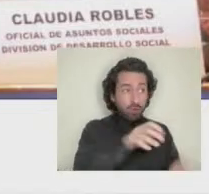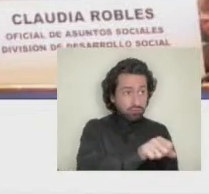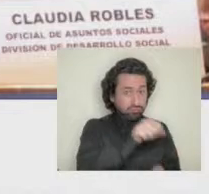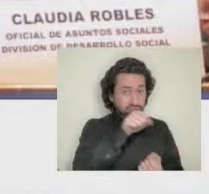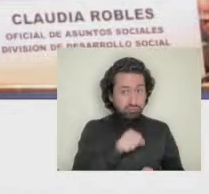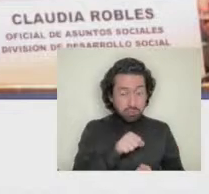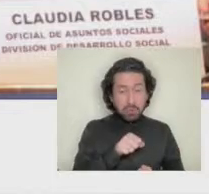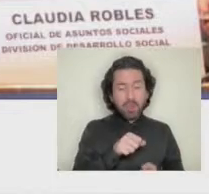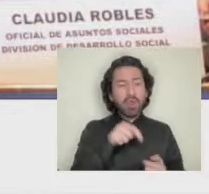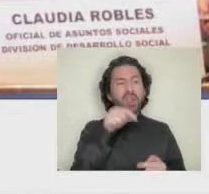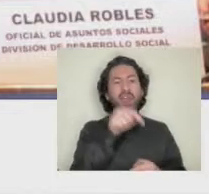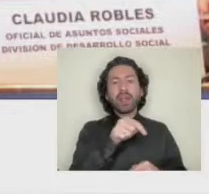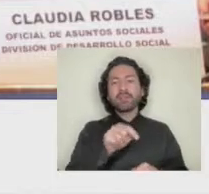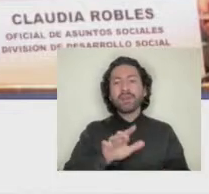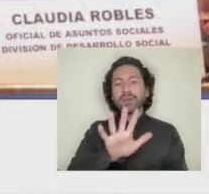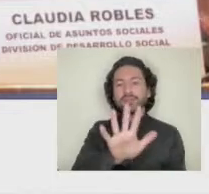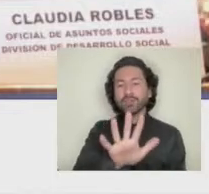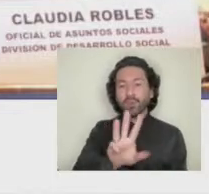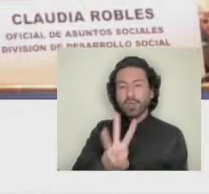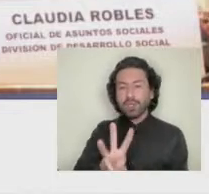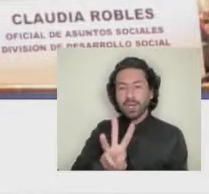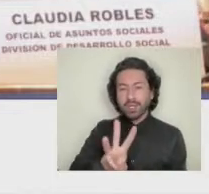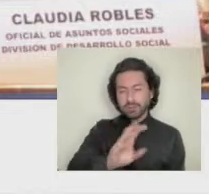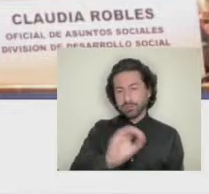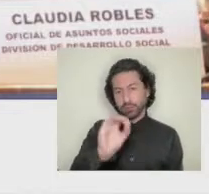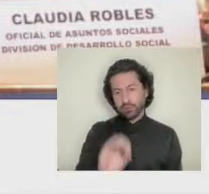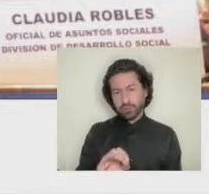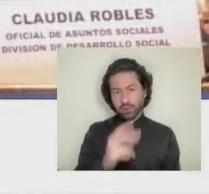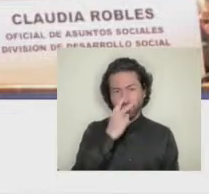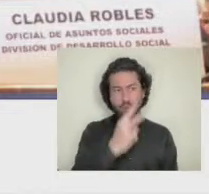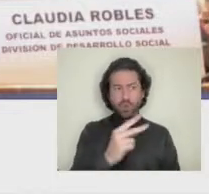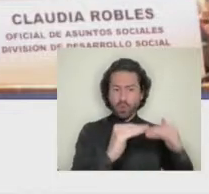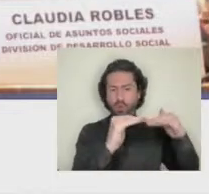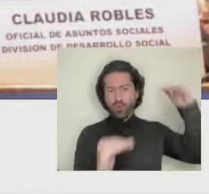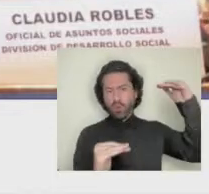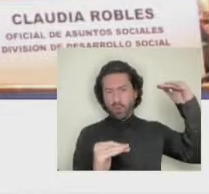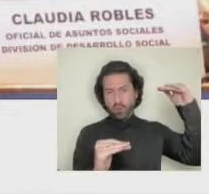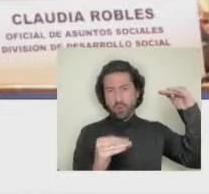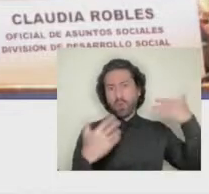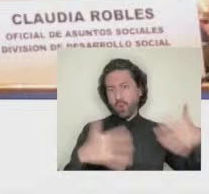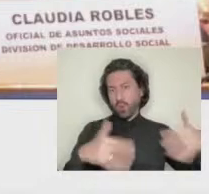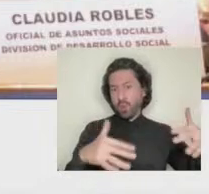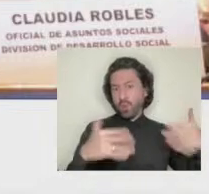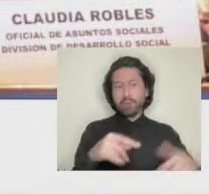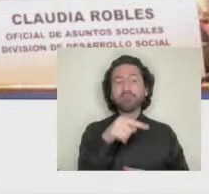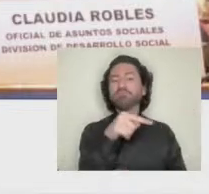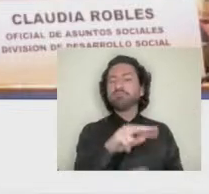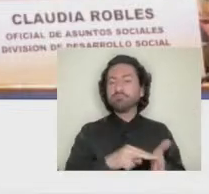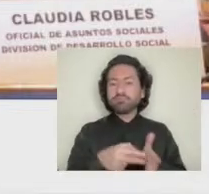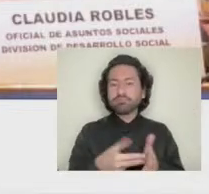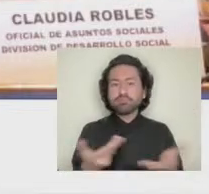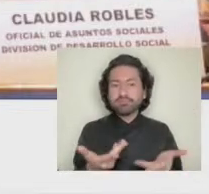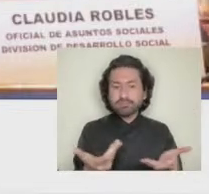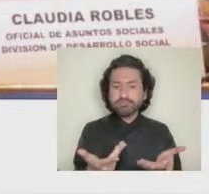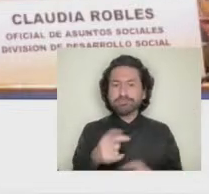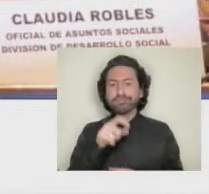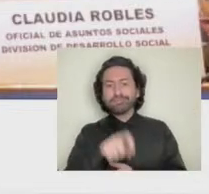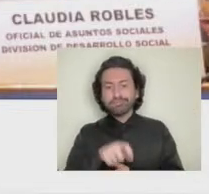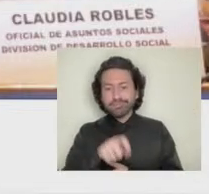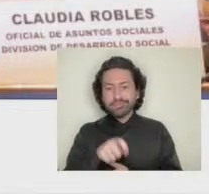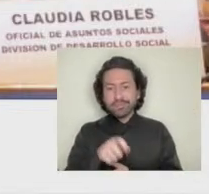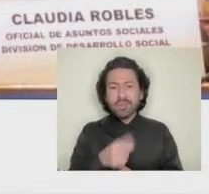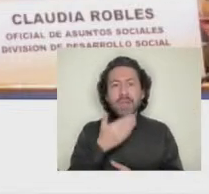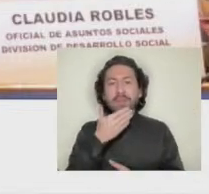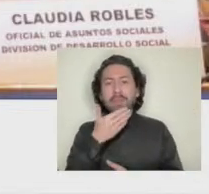have completed higher education is 53 percentage points. In other words, a very important gap. That accounts for the necessary